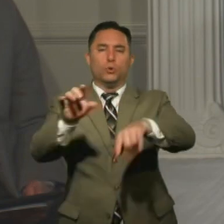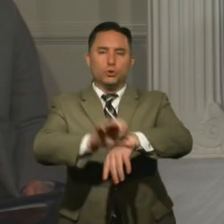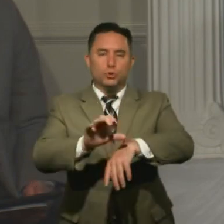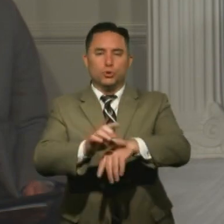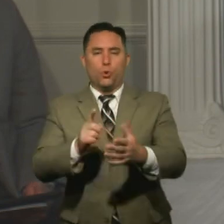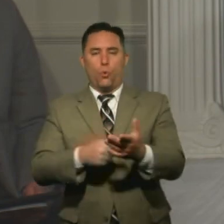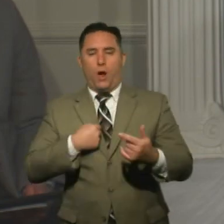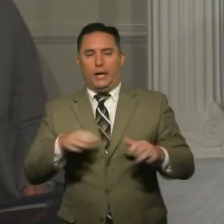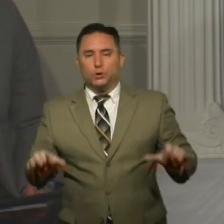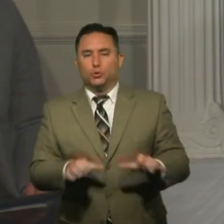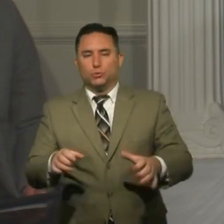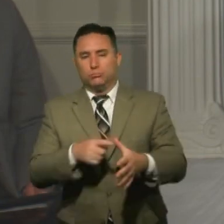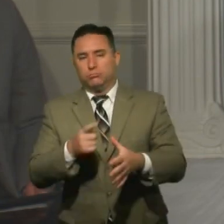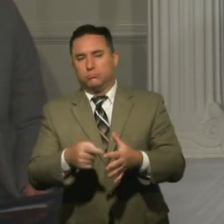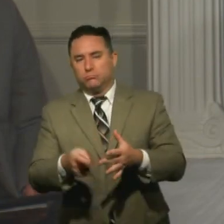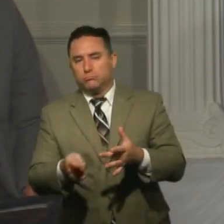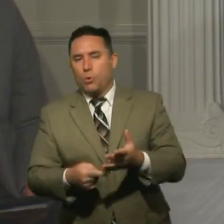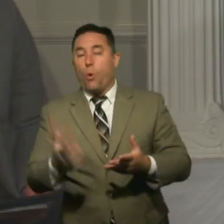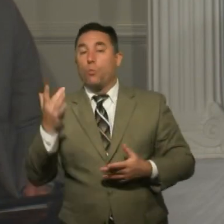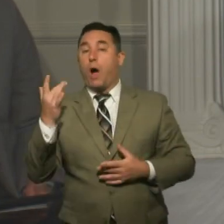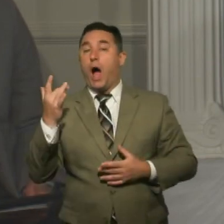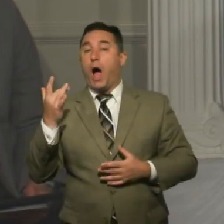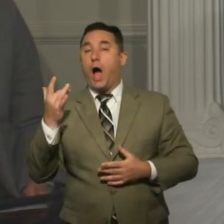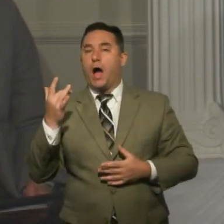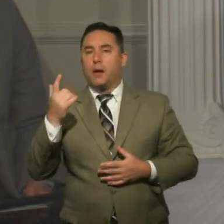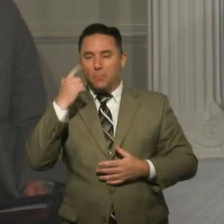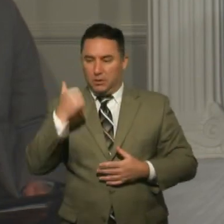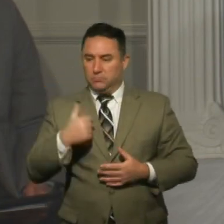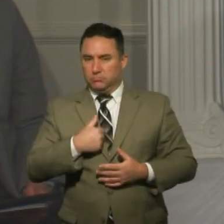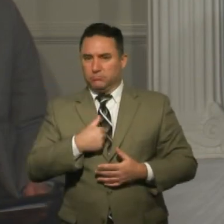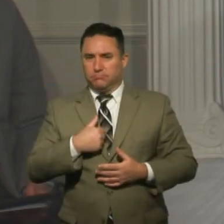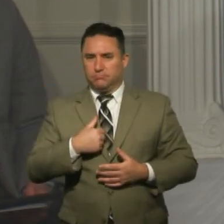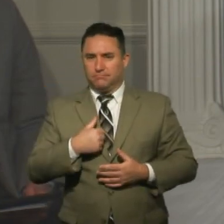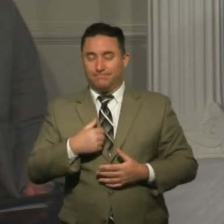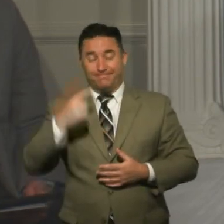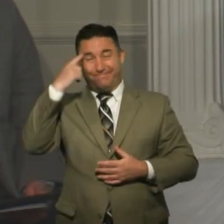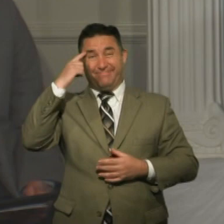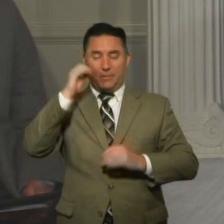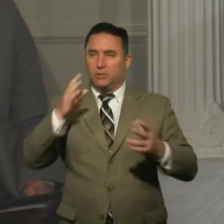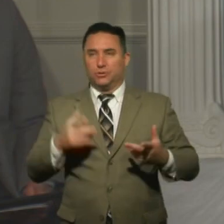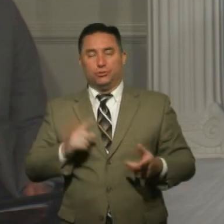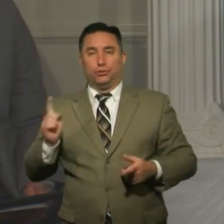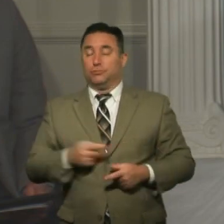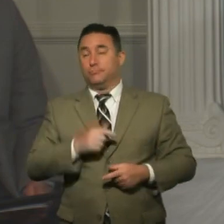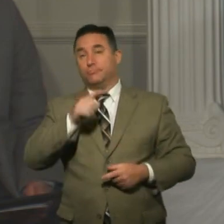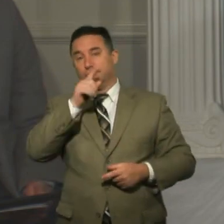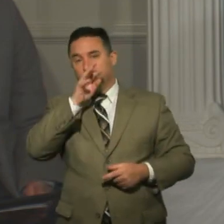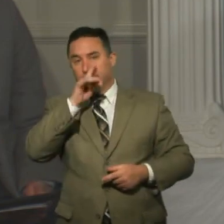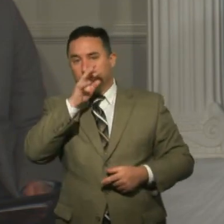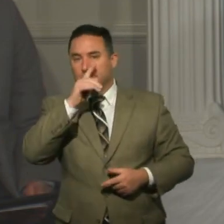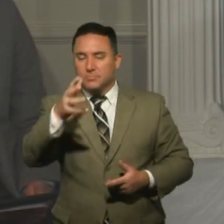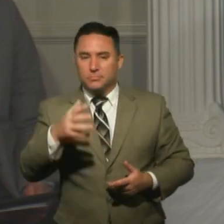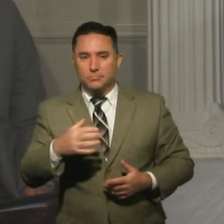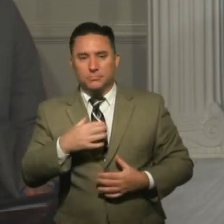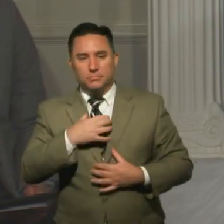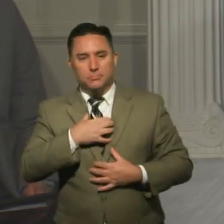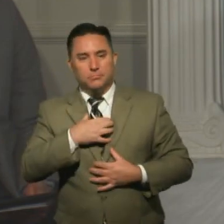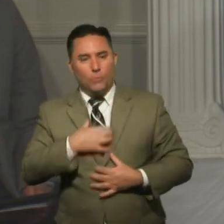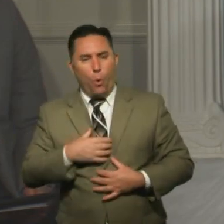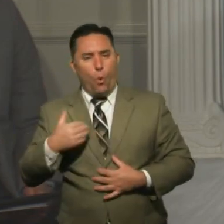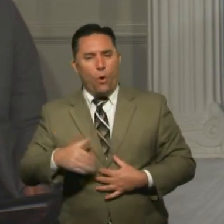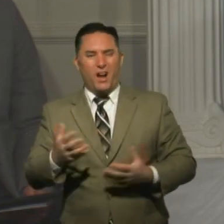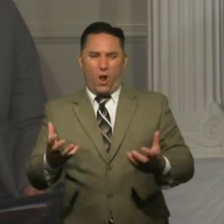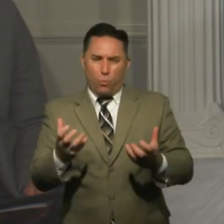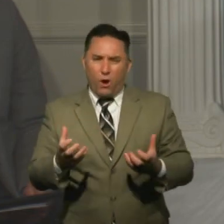I do. You know why? Because I don't think about it. It just comes out. And I want it to be that